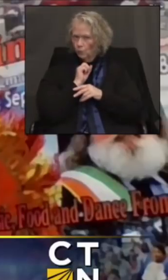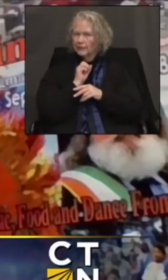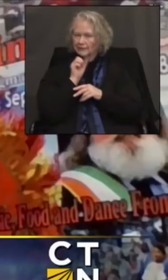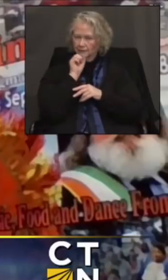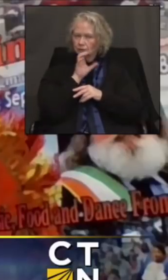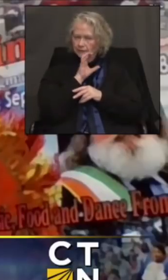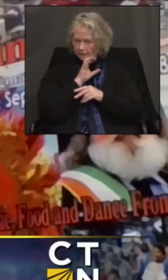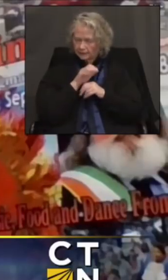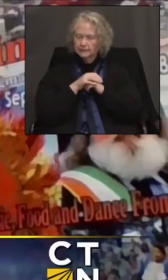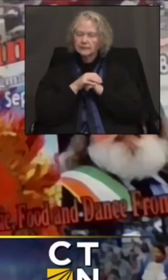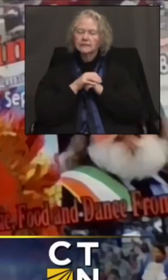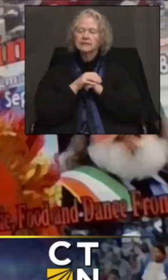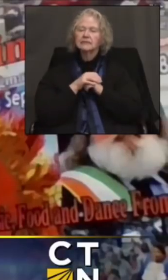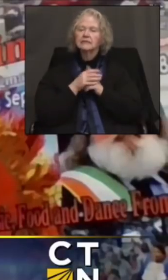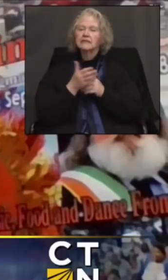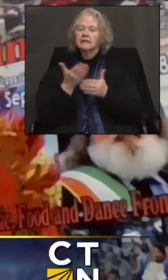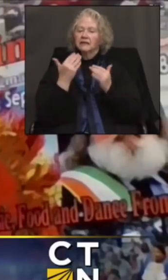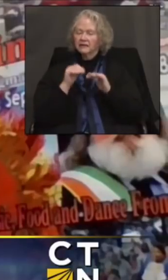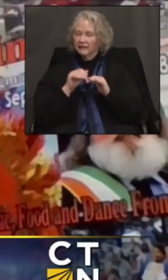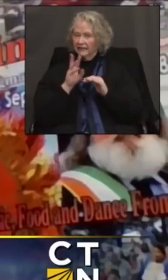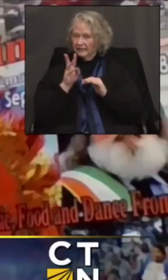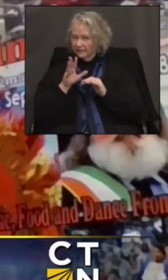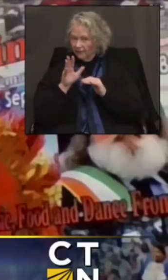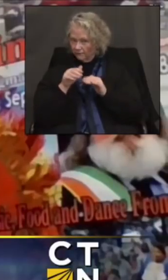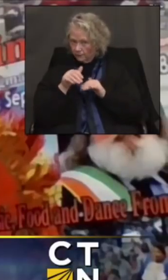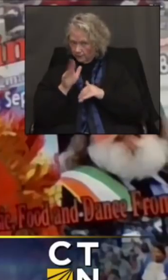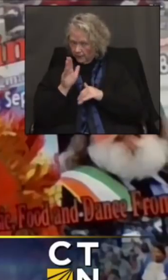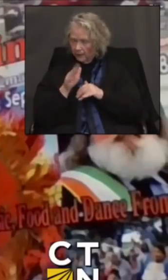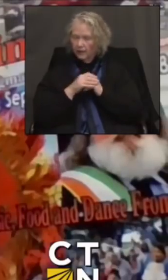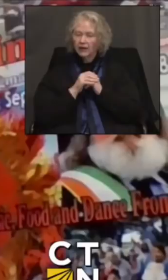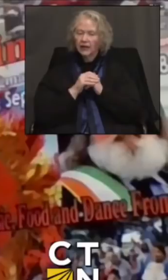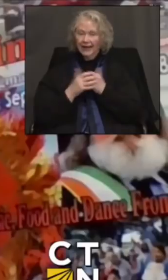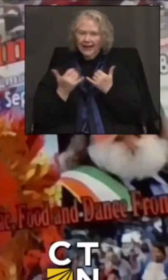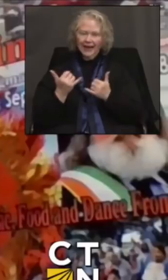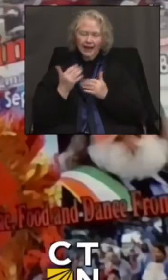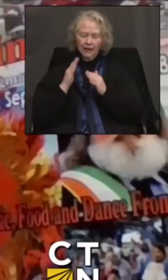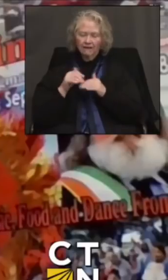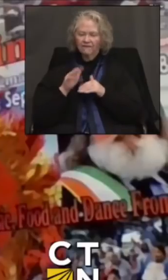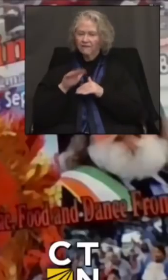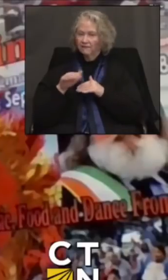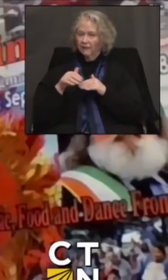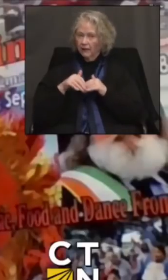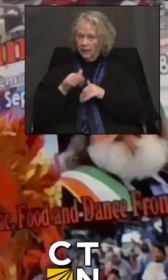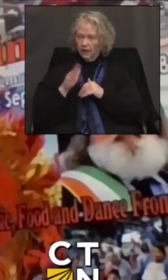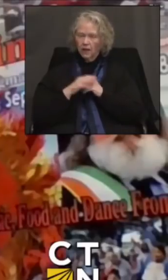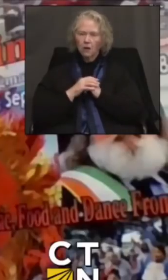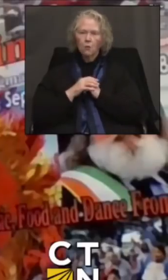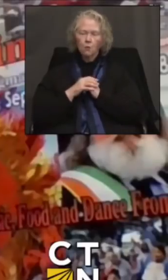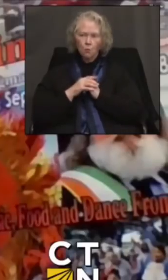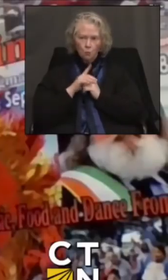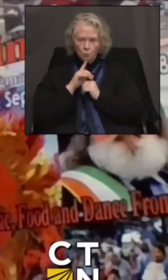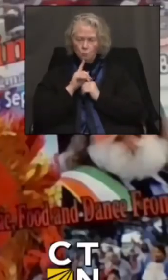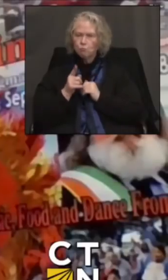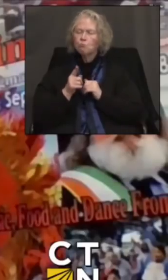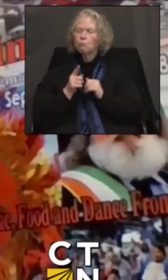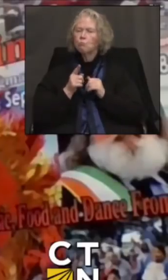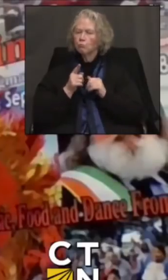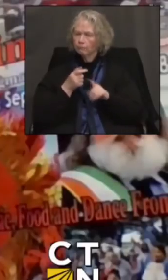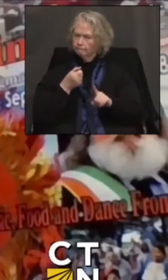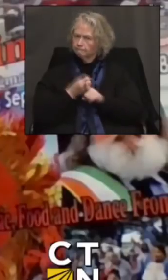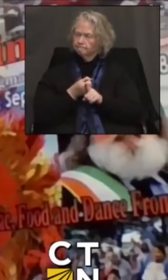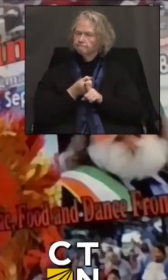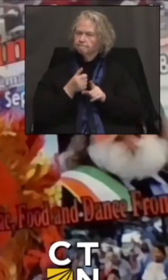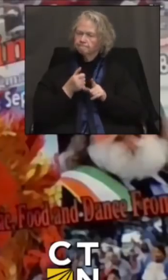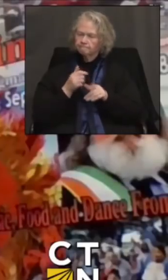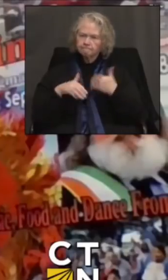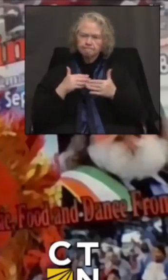on to those that were 65 and older, and now 55 and over. And we're really making inroads. It